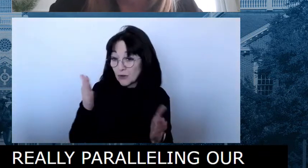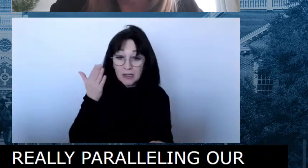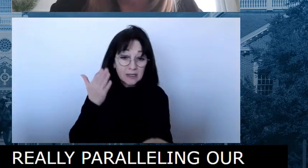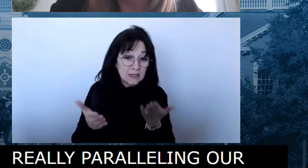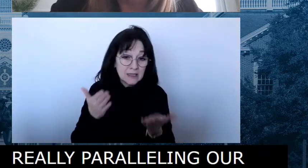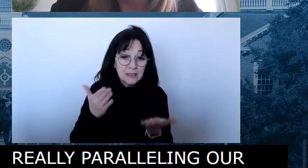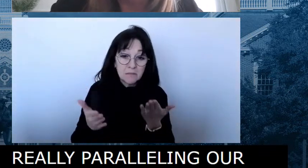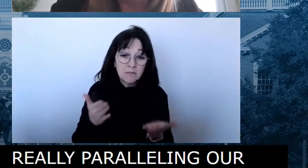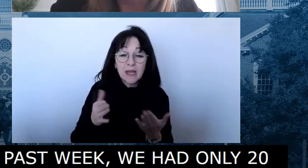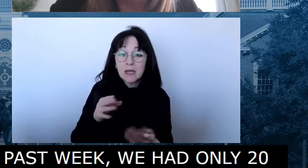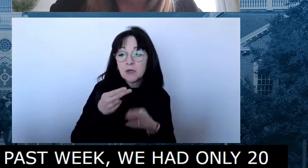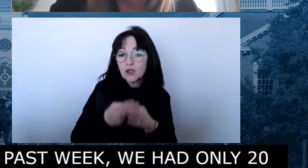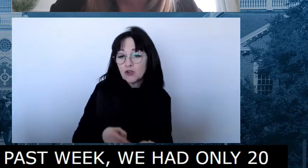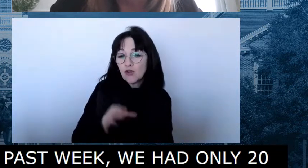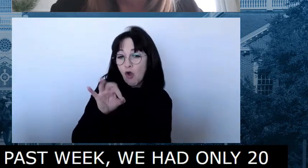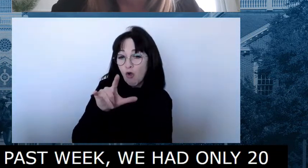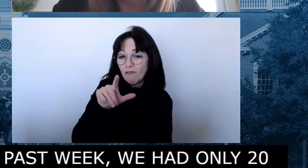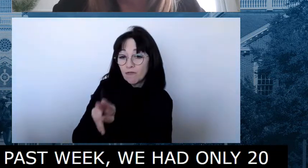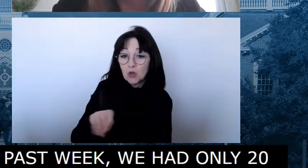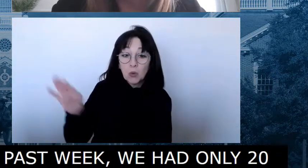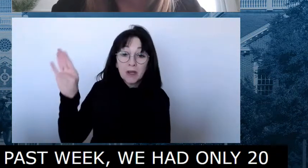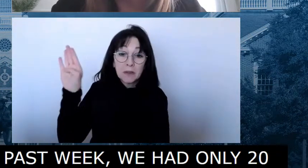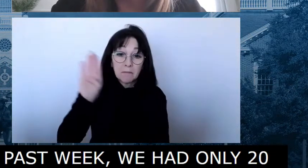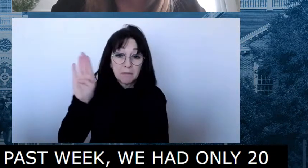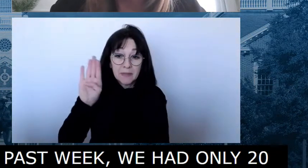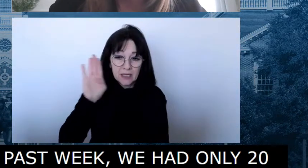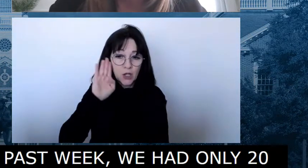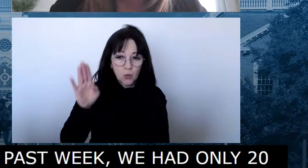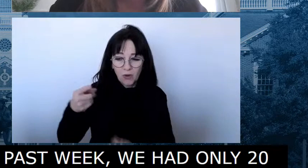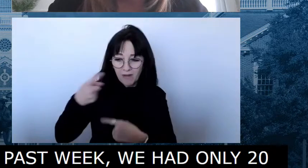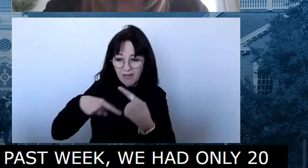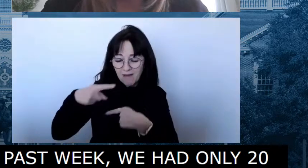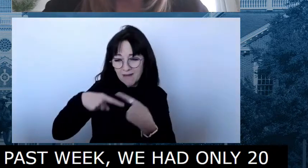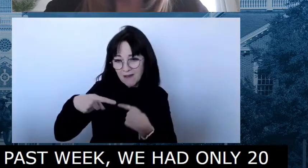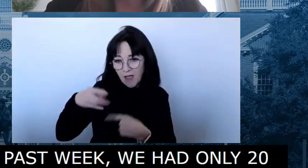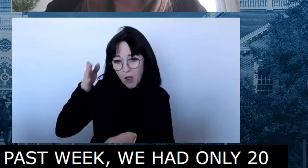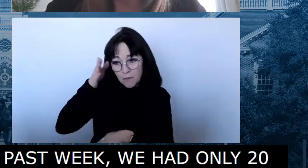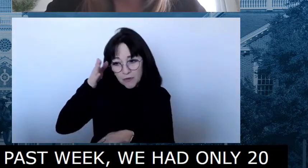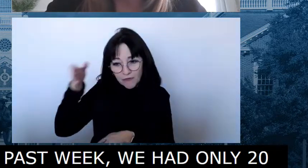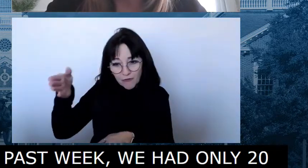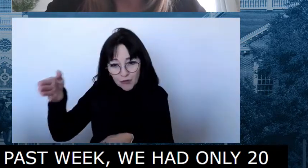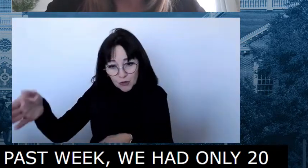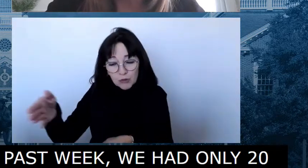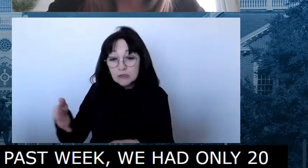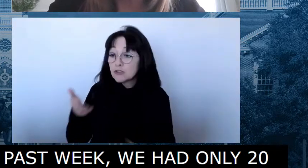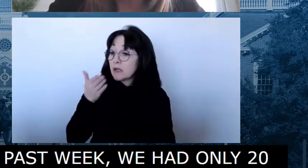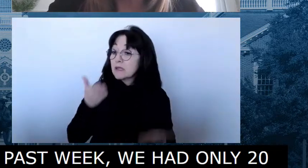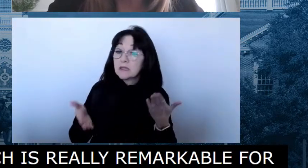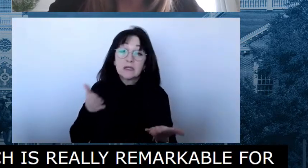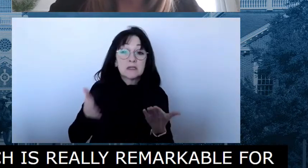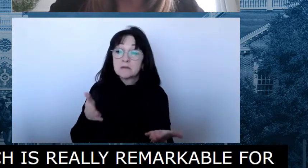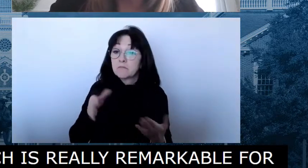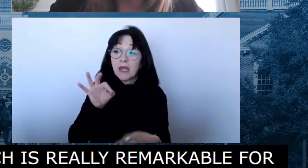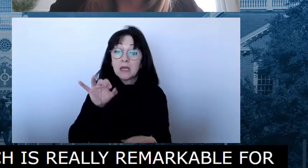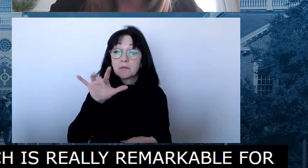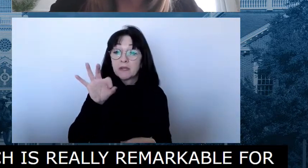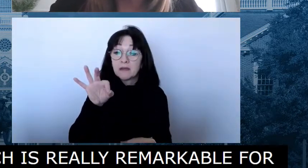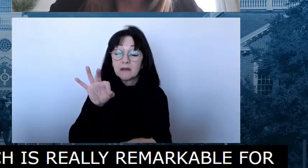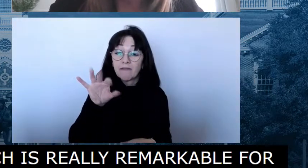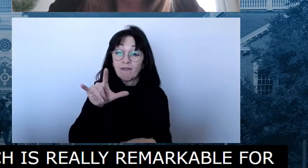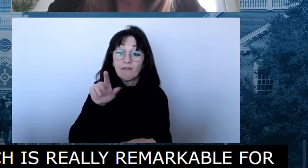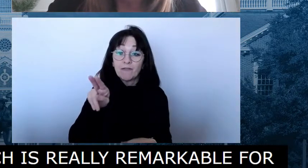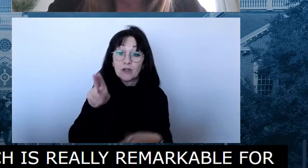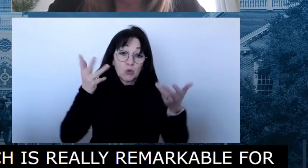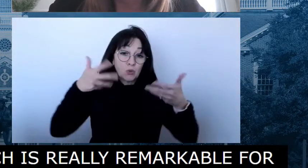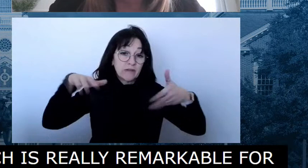B coming along in the near future, or maybe this is it for influenza. So it's always